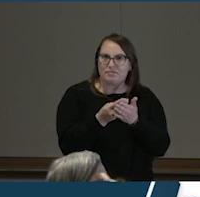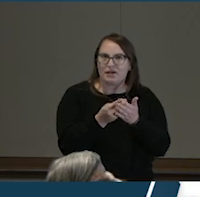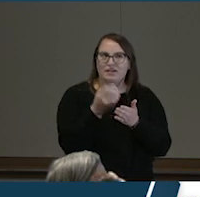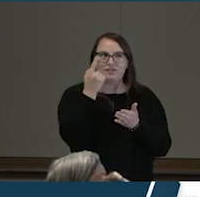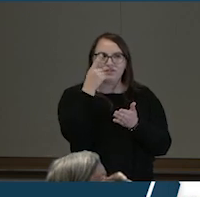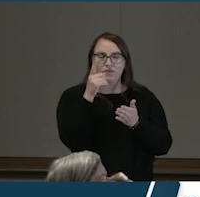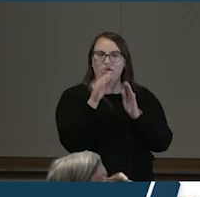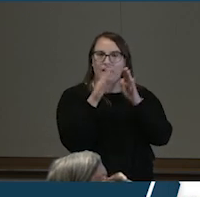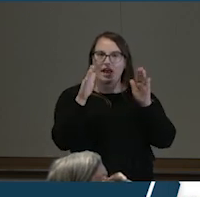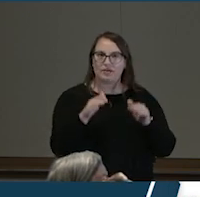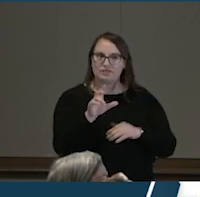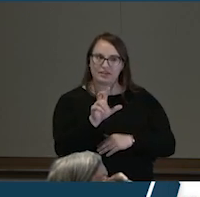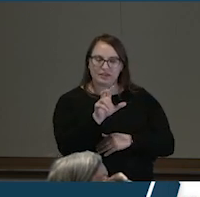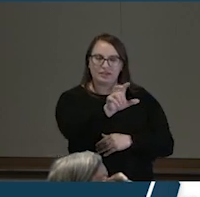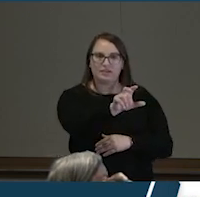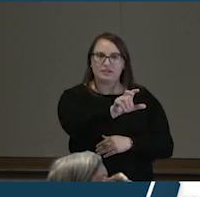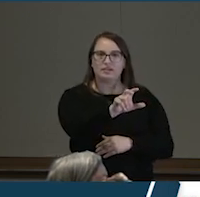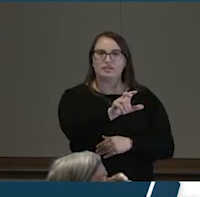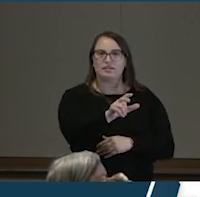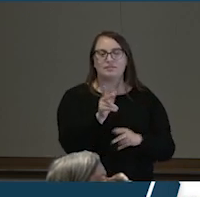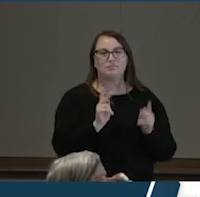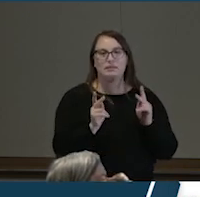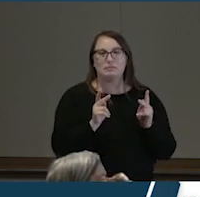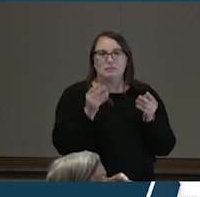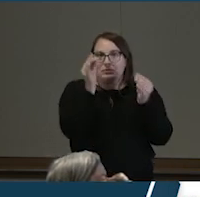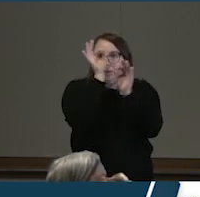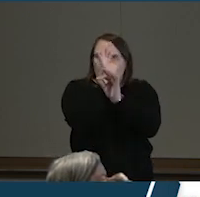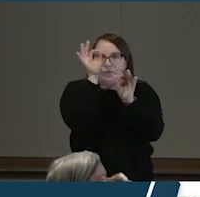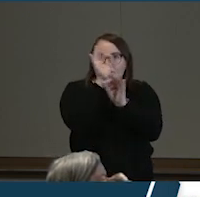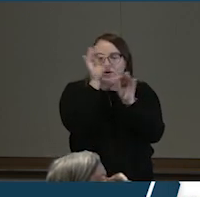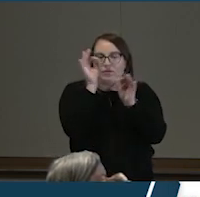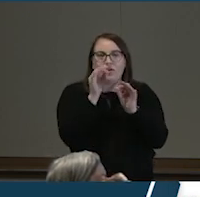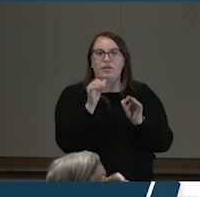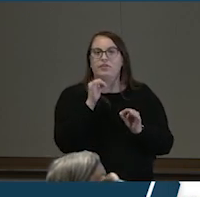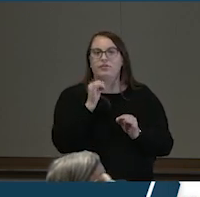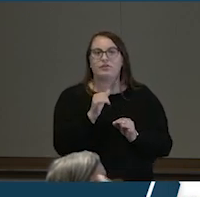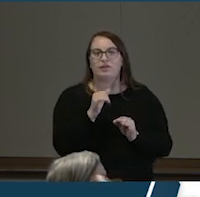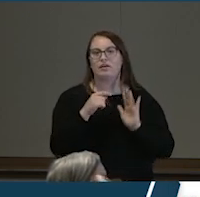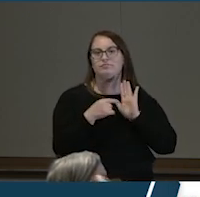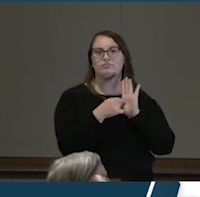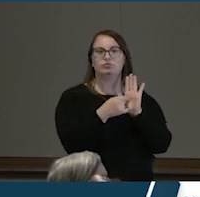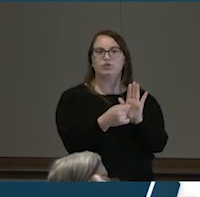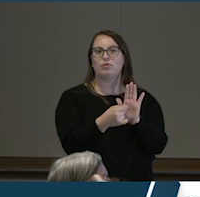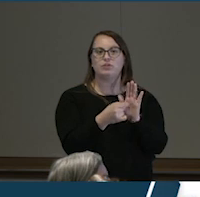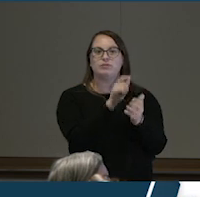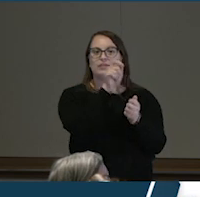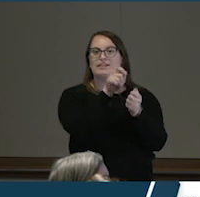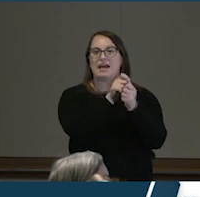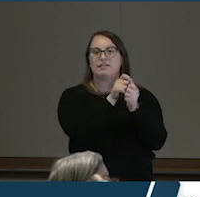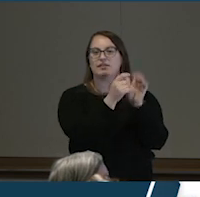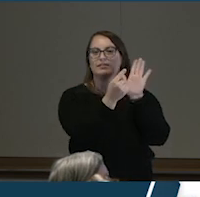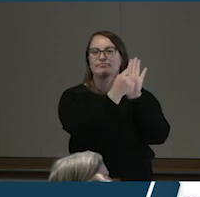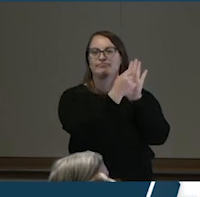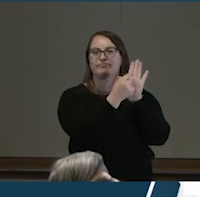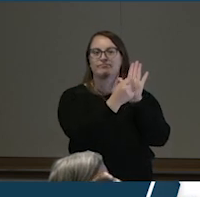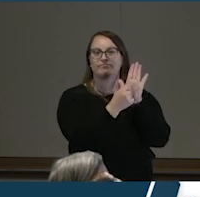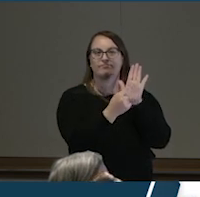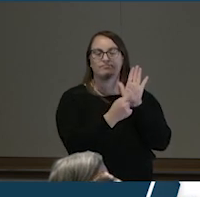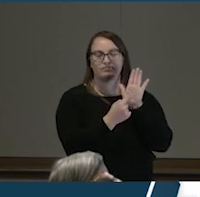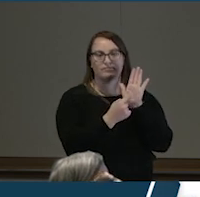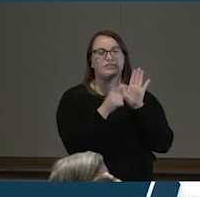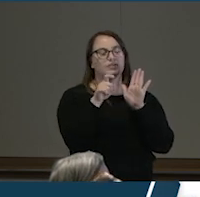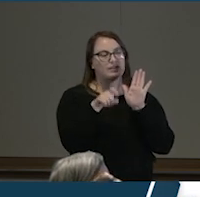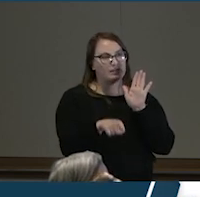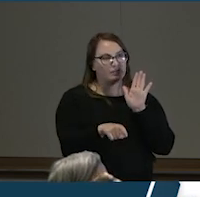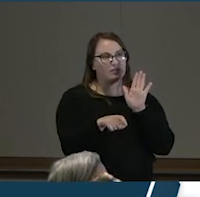into, that again, they're not coming to you with a platter saying, what do you want? You have to learn about this